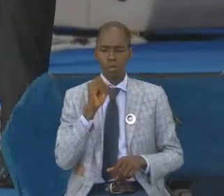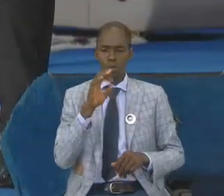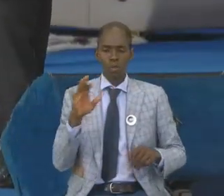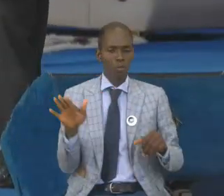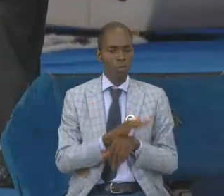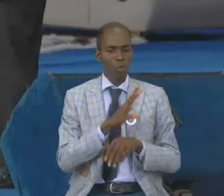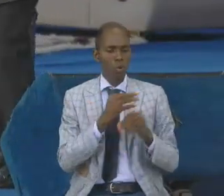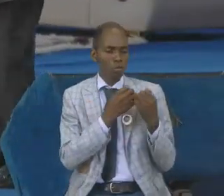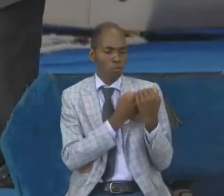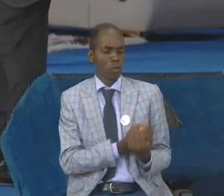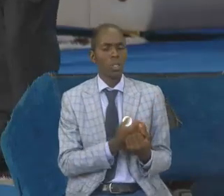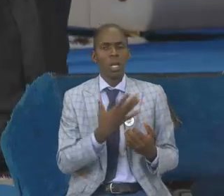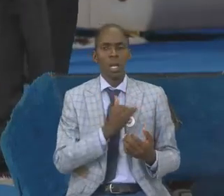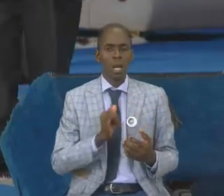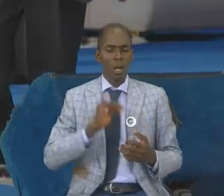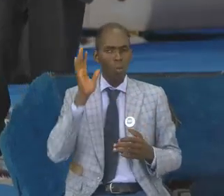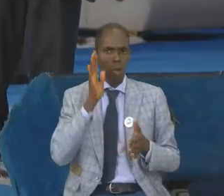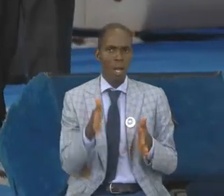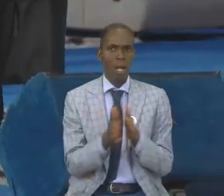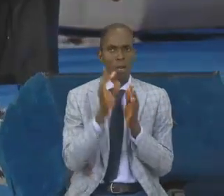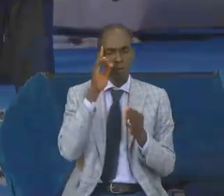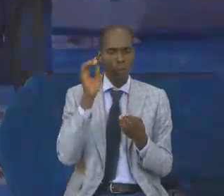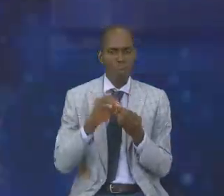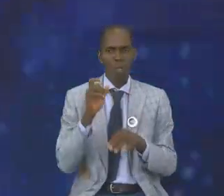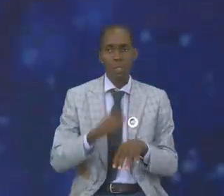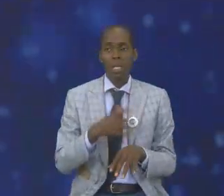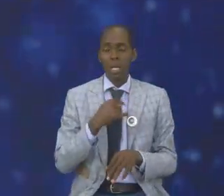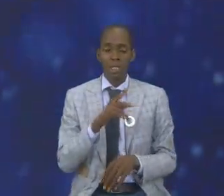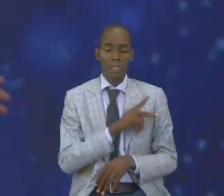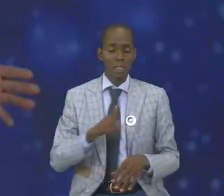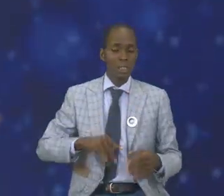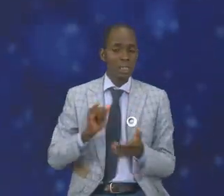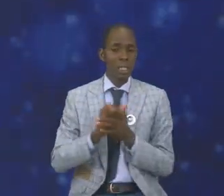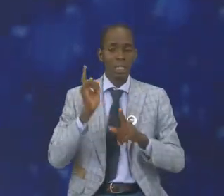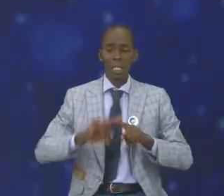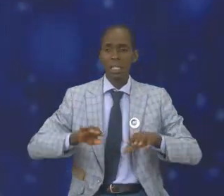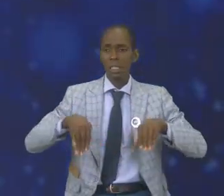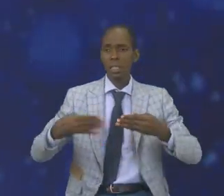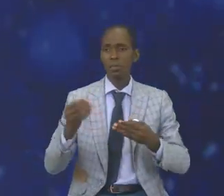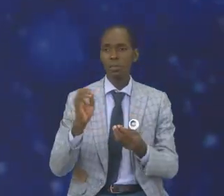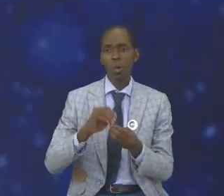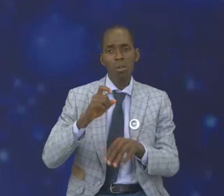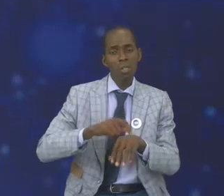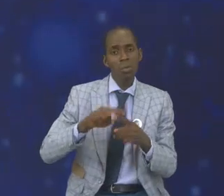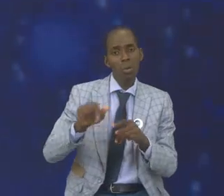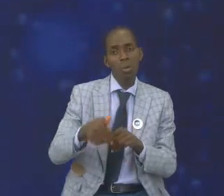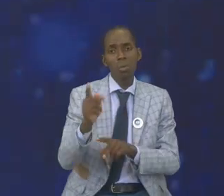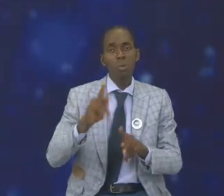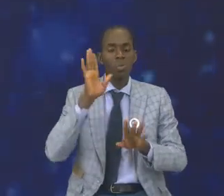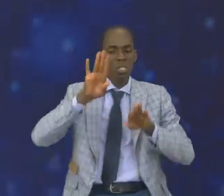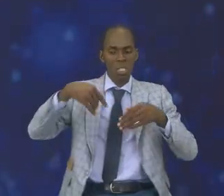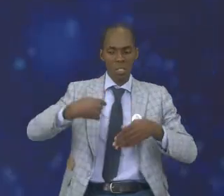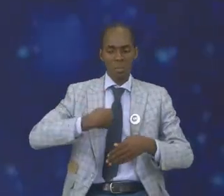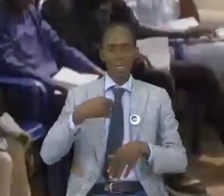that I will be asking for time, and Nebuchadnezzar that will not give anybody time, he'll give me the time? You'll become